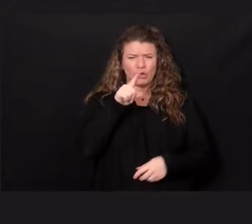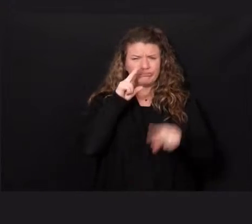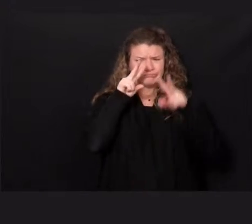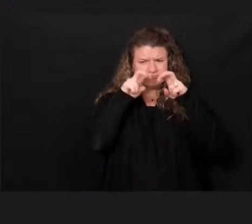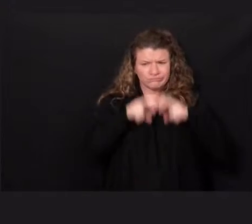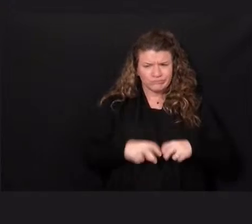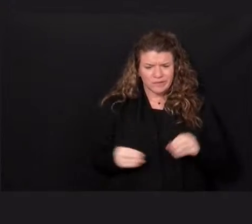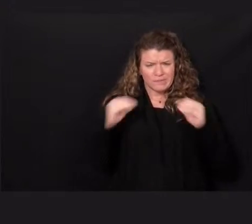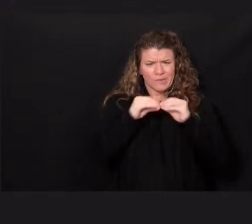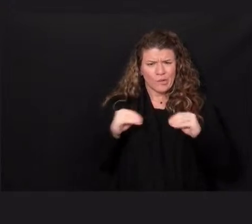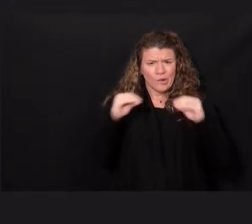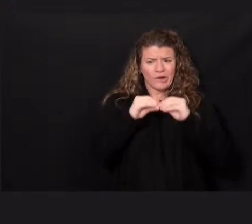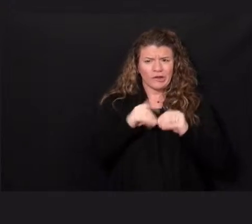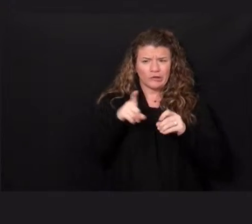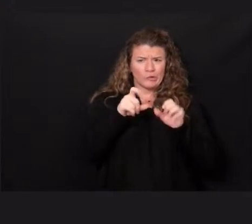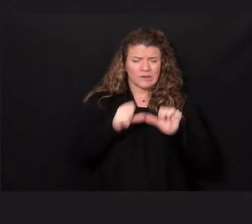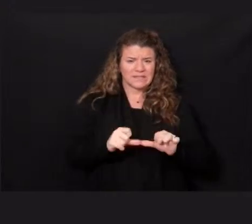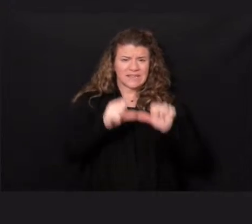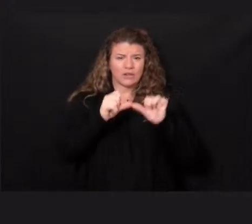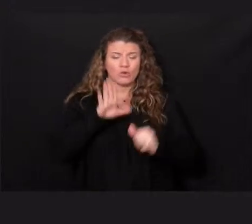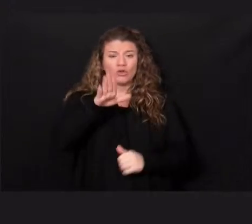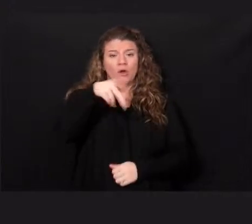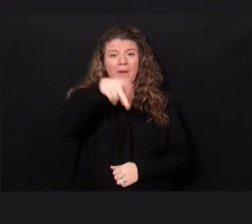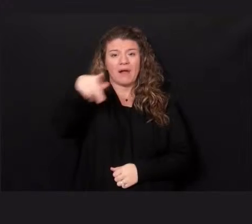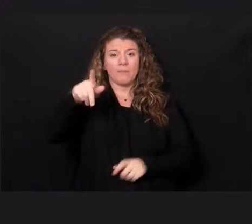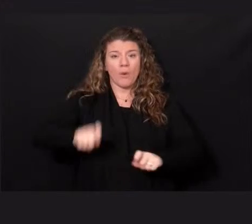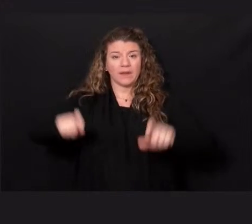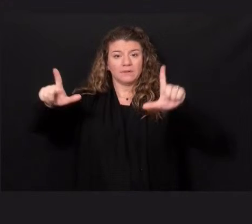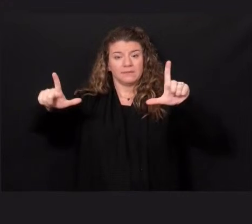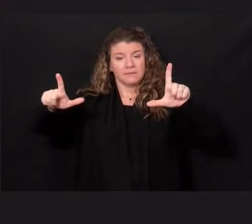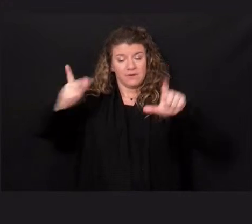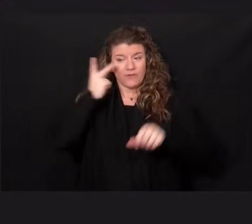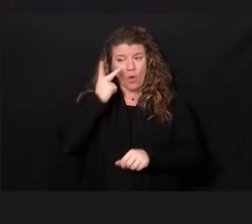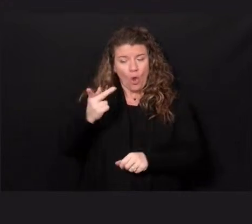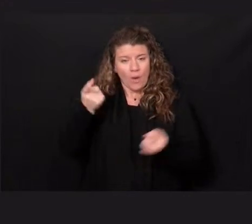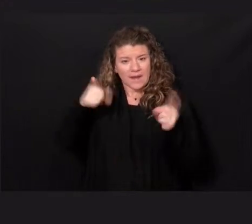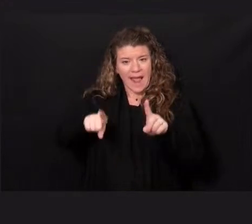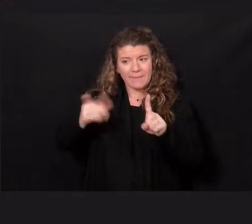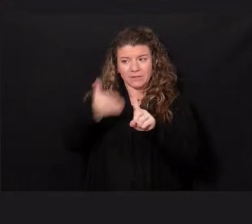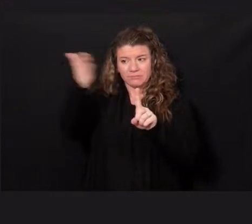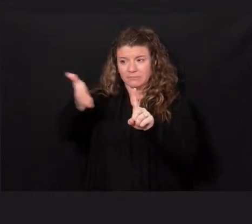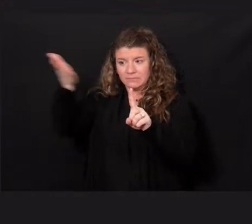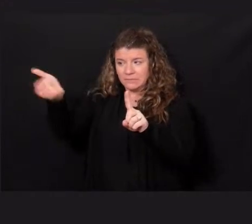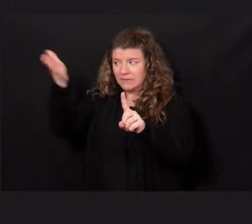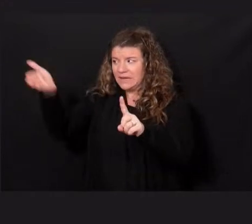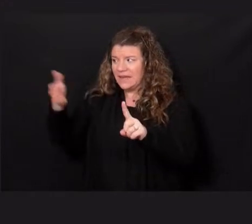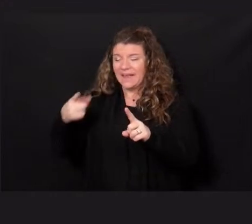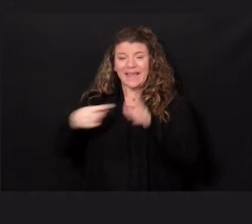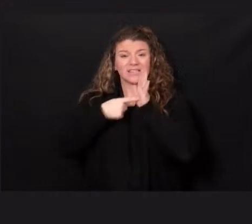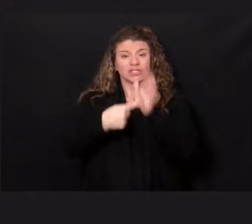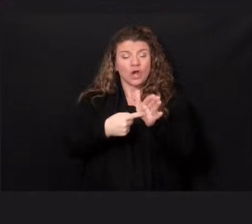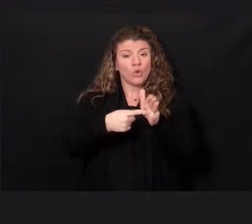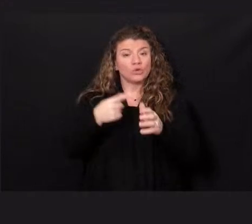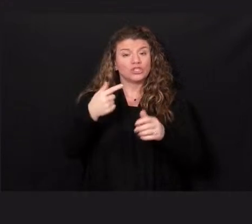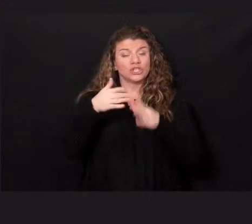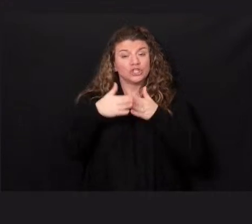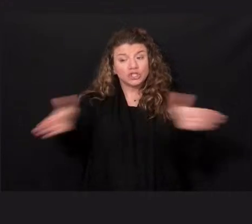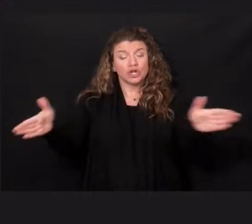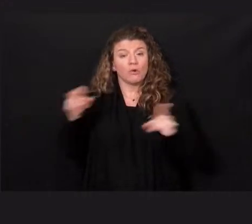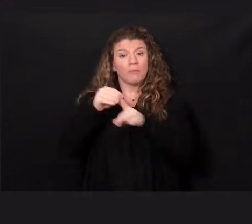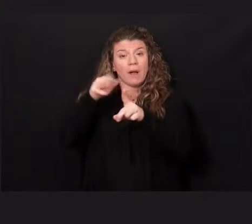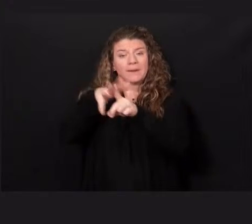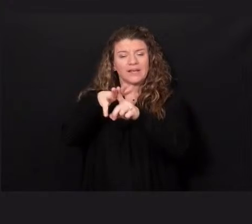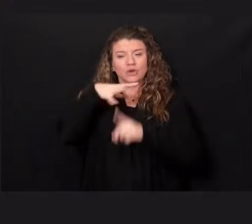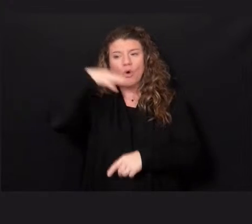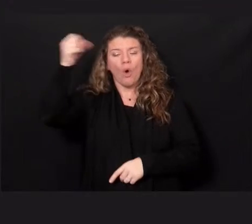continue on to the PowerPoint program that you put together, obviously it starts general population with older